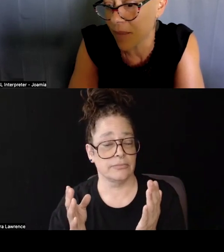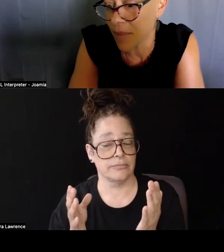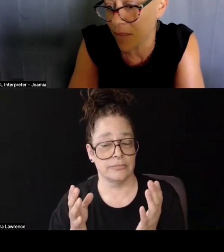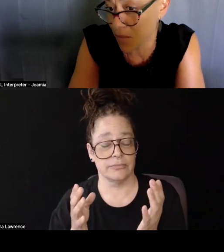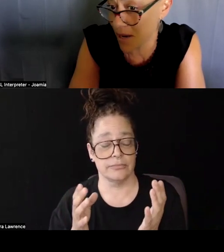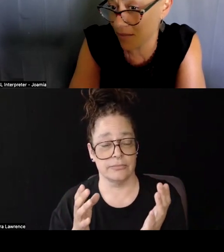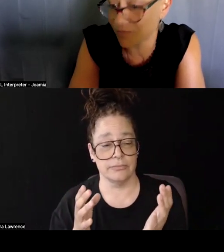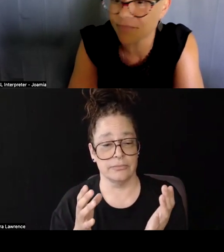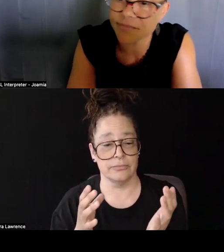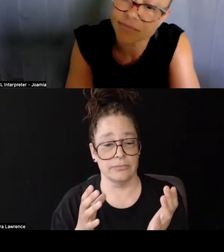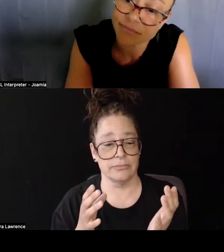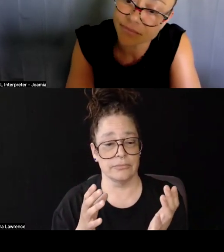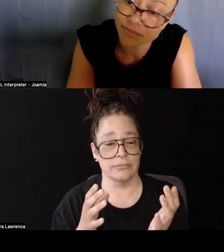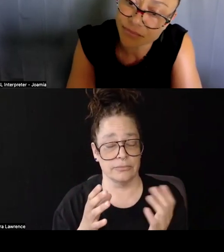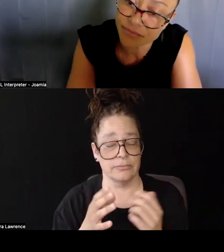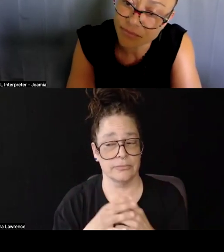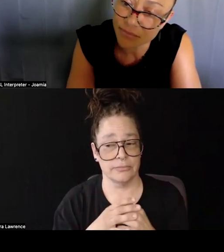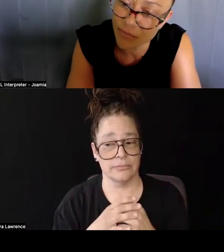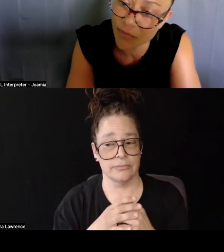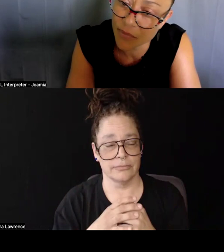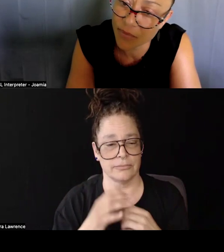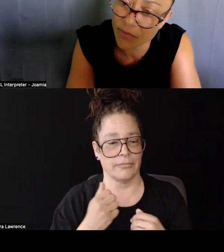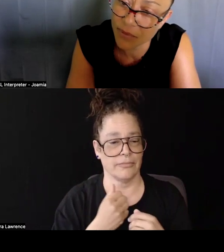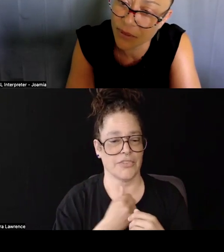may not be appropriate.